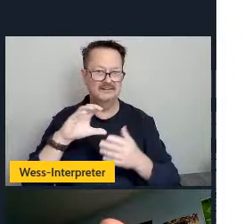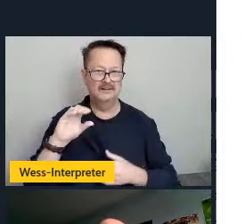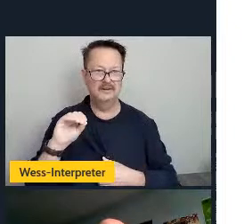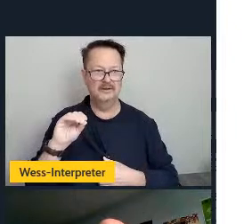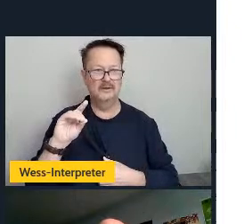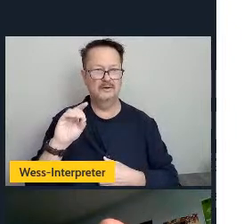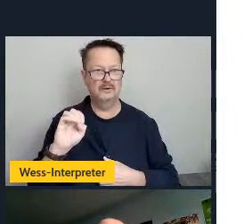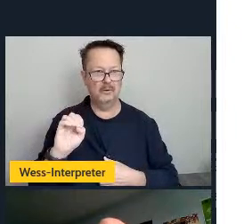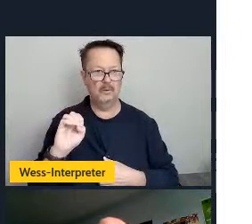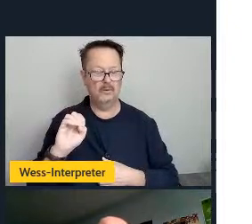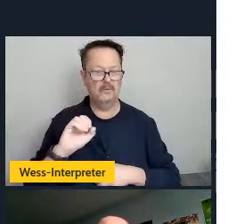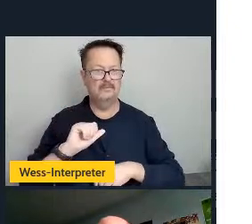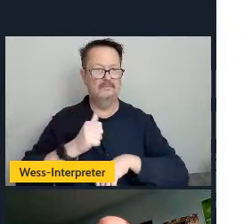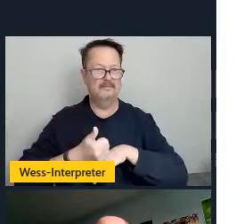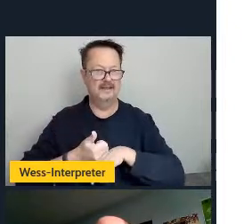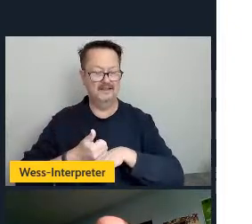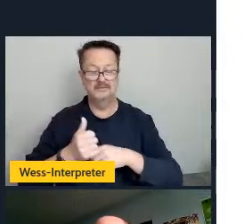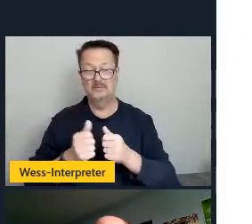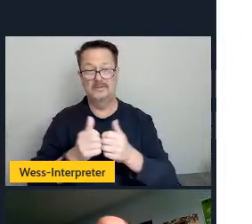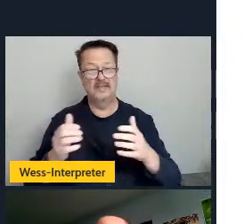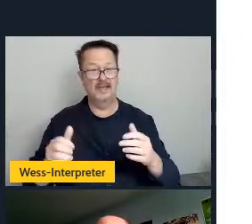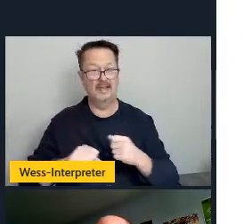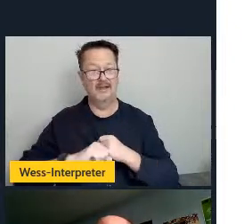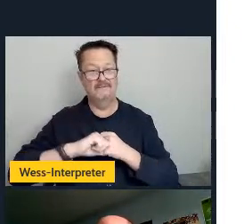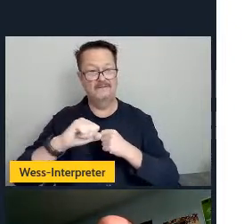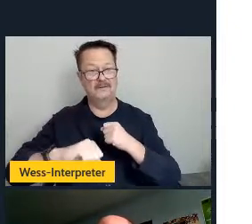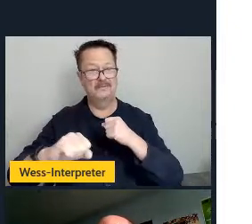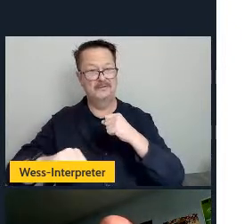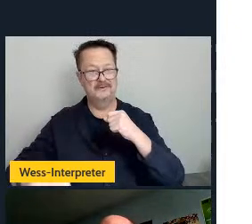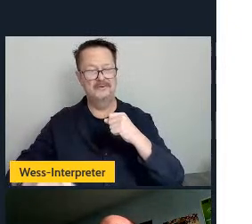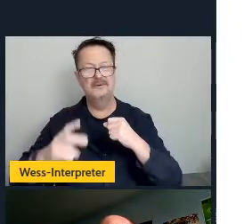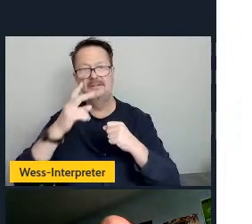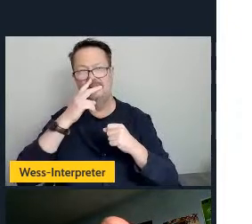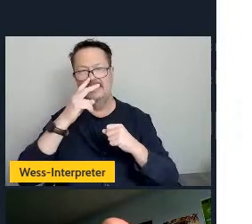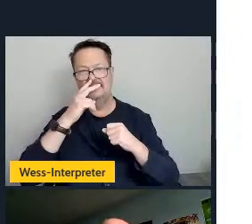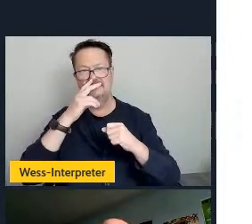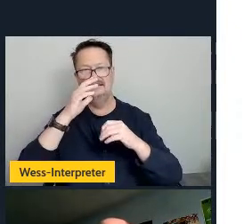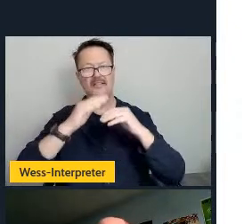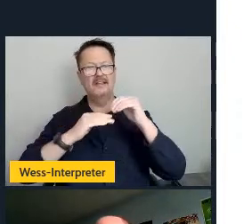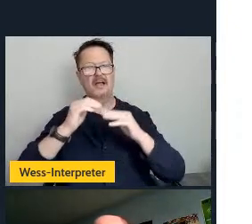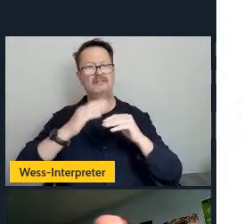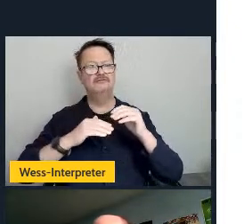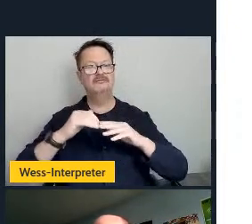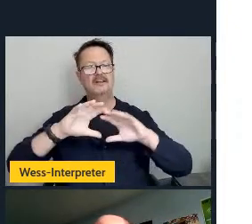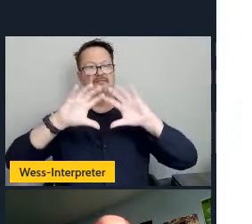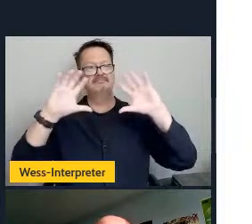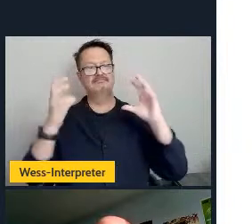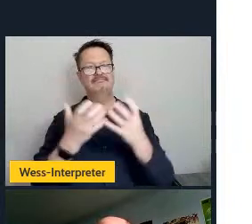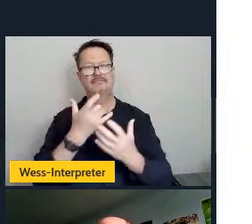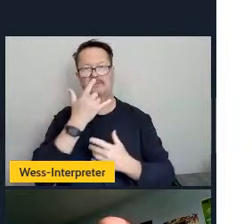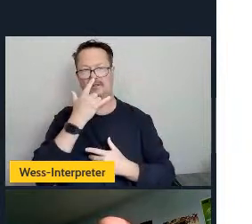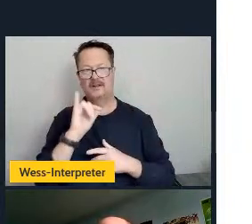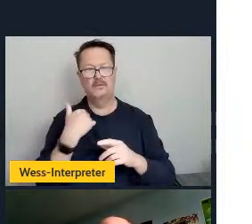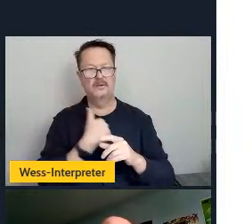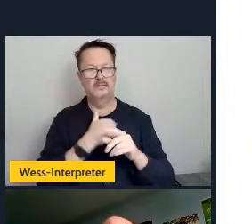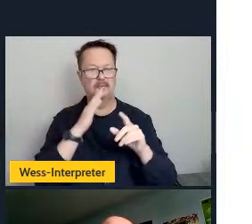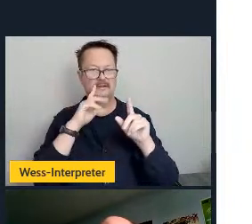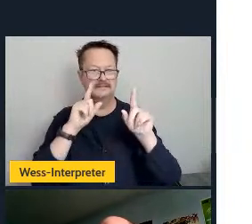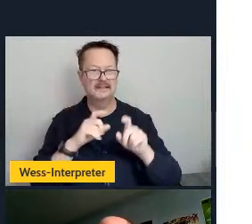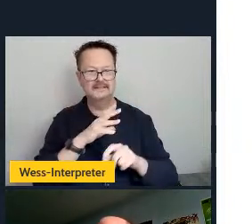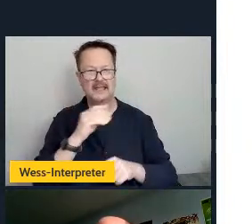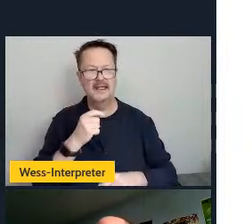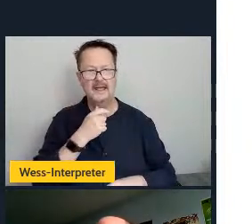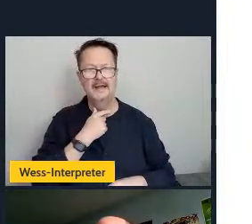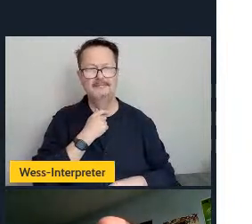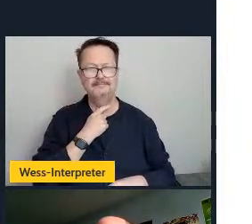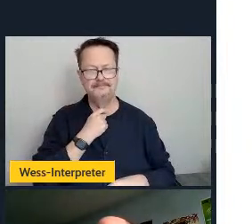code-based. So without further ado, let's see the construct we're going to be testing. And